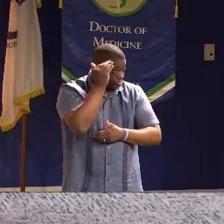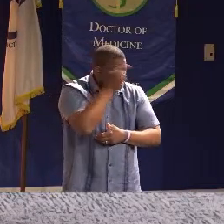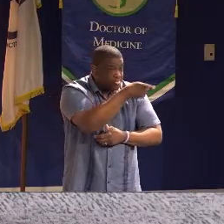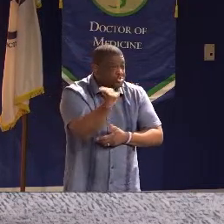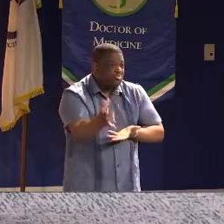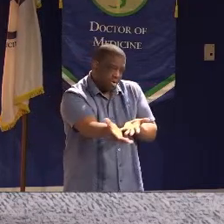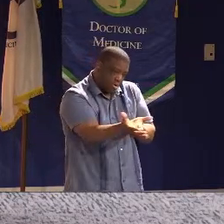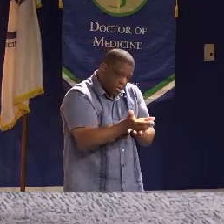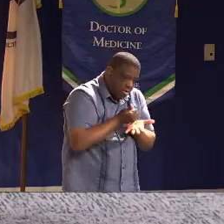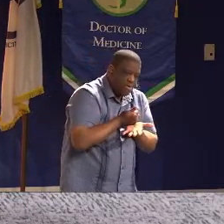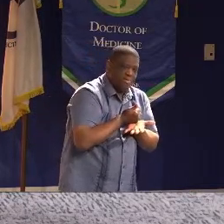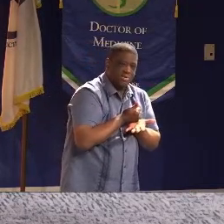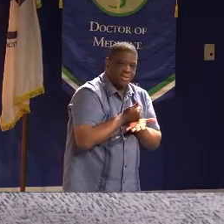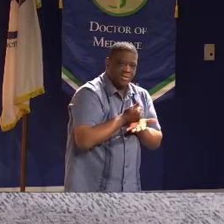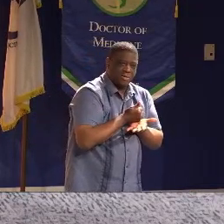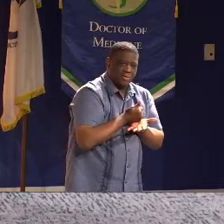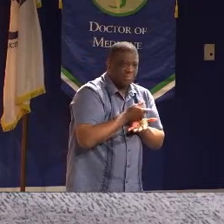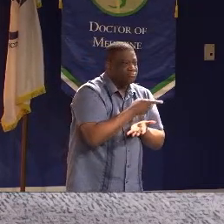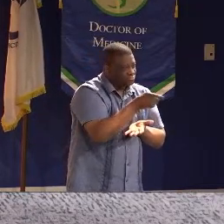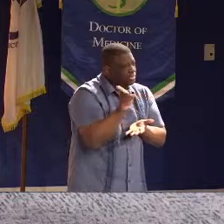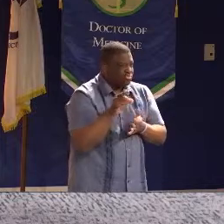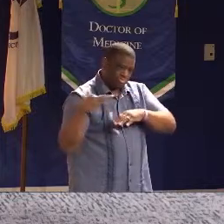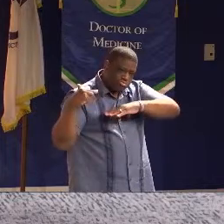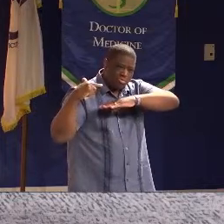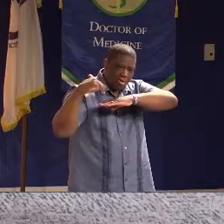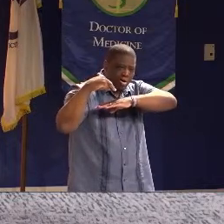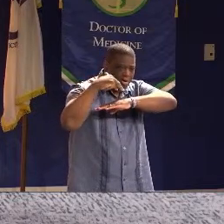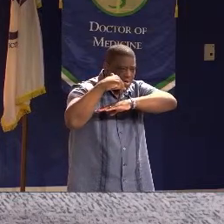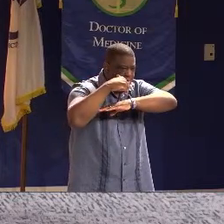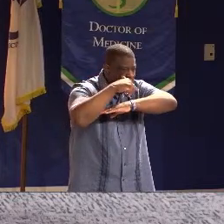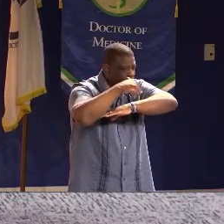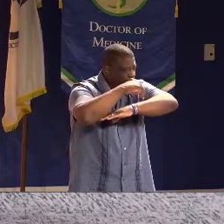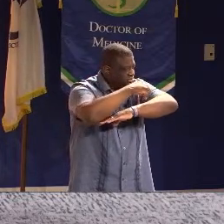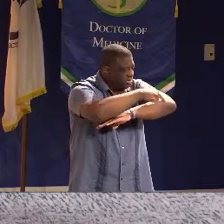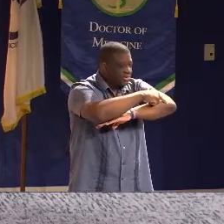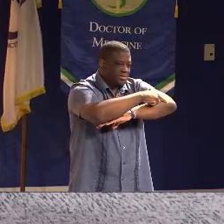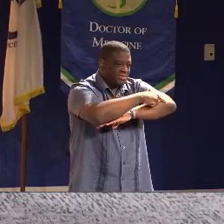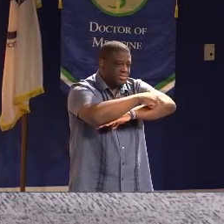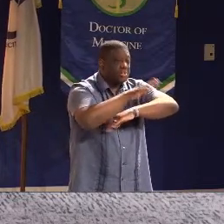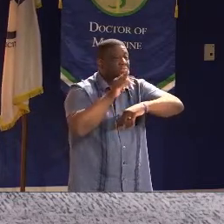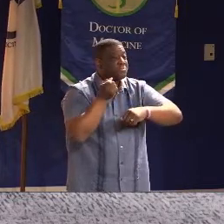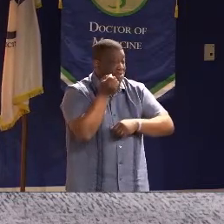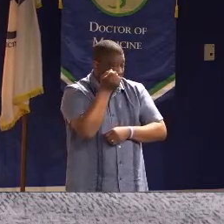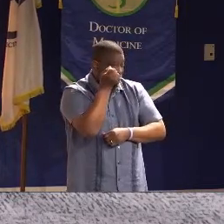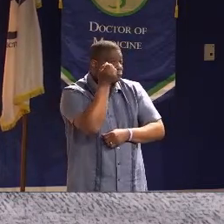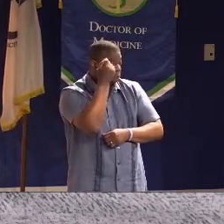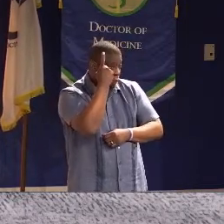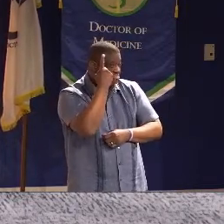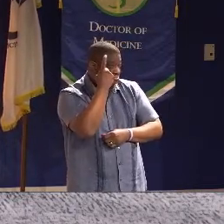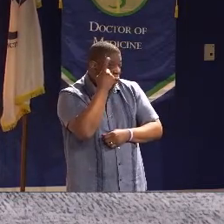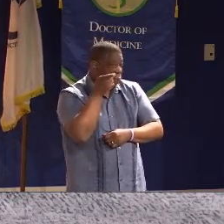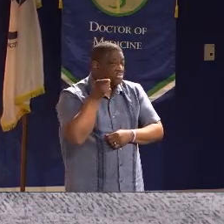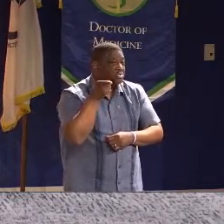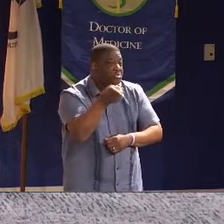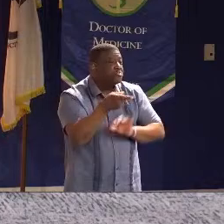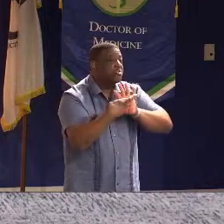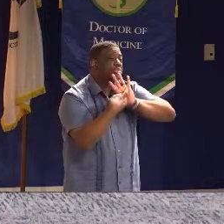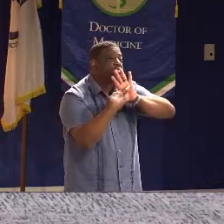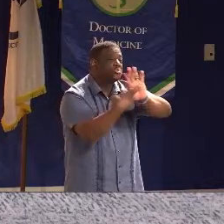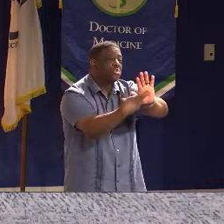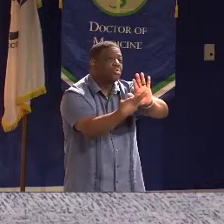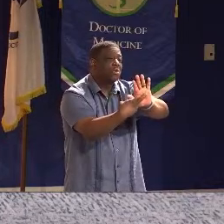earn this. And when you walk across that stage, understand you are